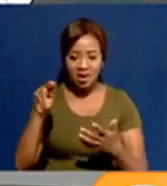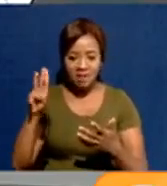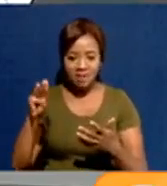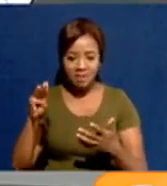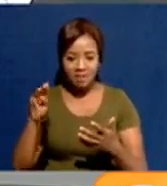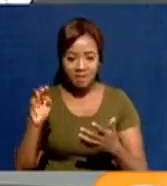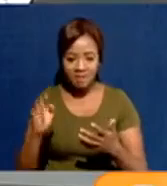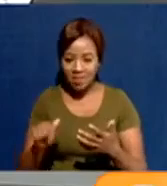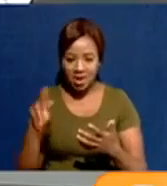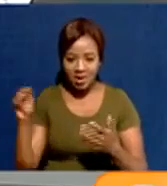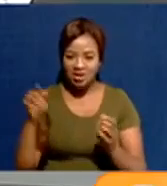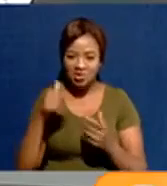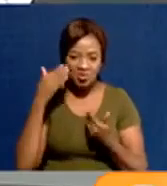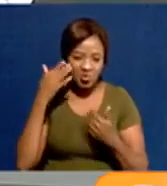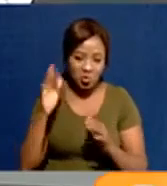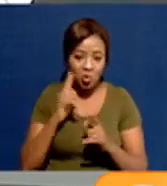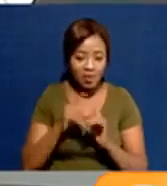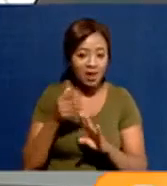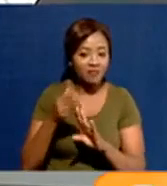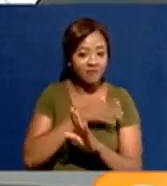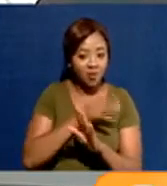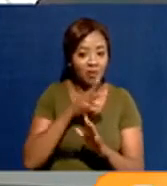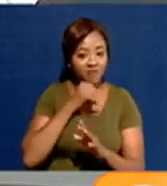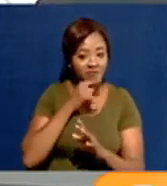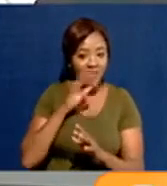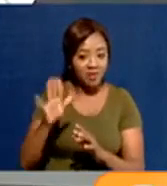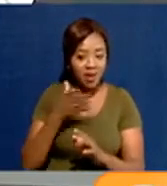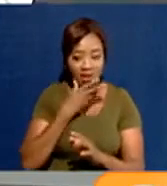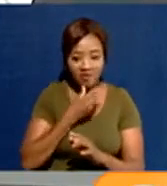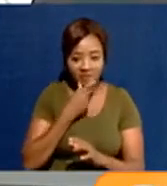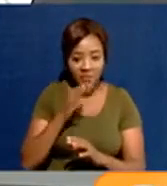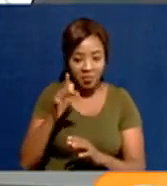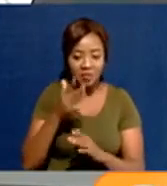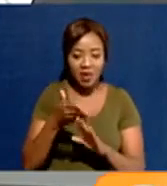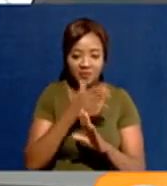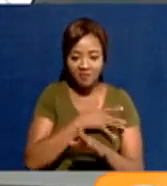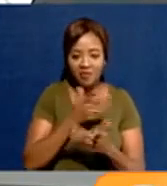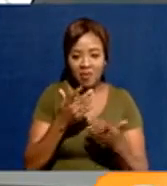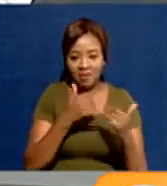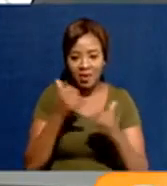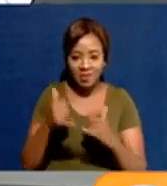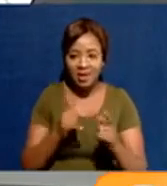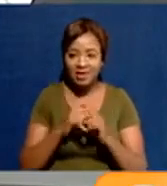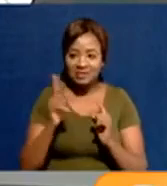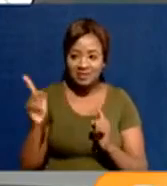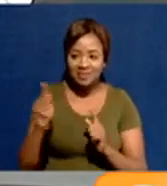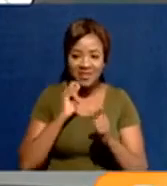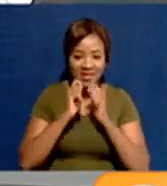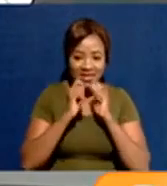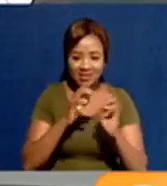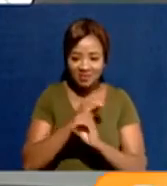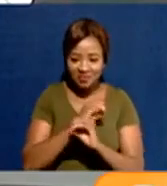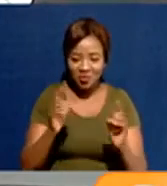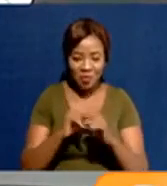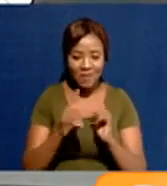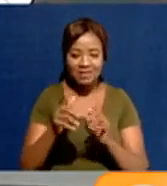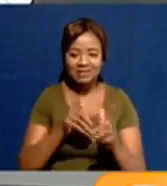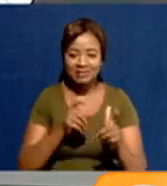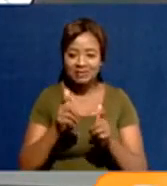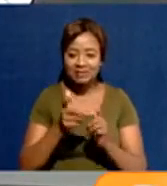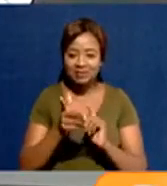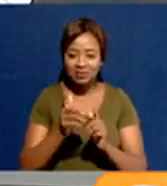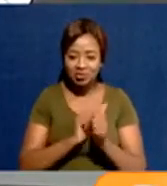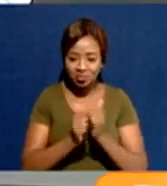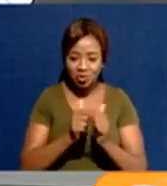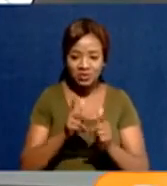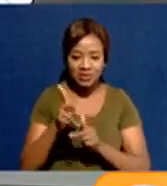rugby international Lucas Onyango. Now, Aymen is not allowed to give interviews because of his age, but our sports editor Mike Okinyi caught